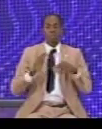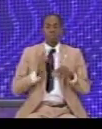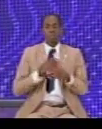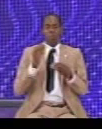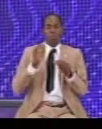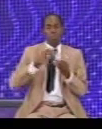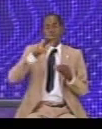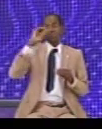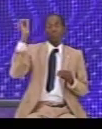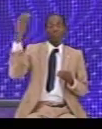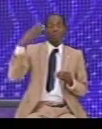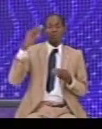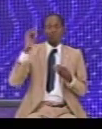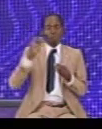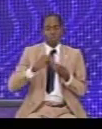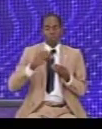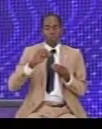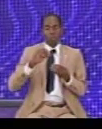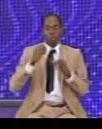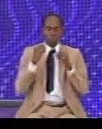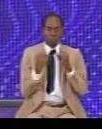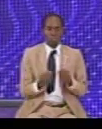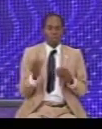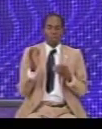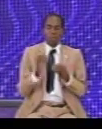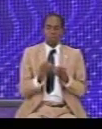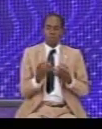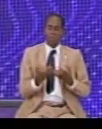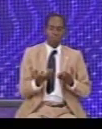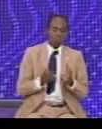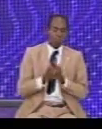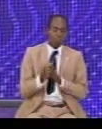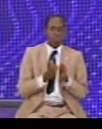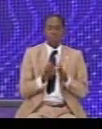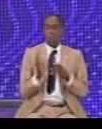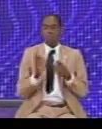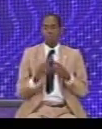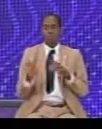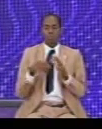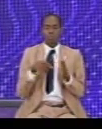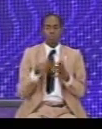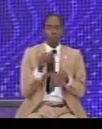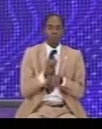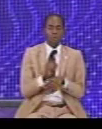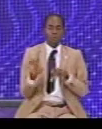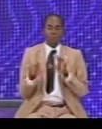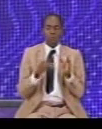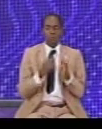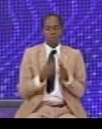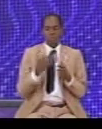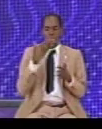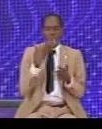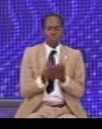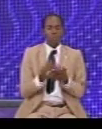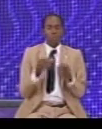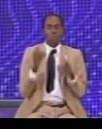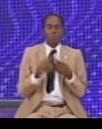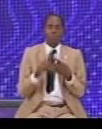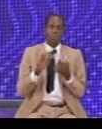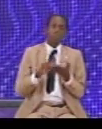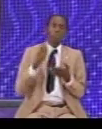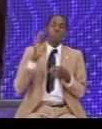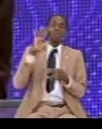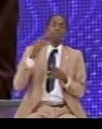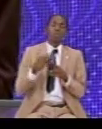grace, more zeal, more commitment, more dedication to do this work and do it well for your glory and praise in